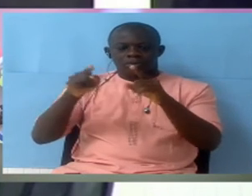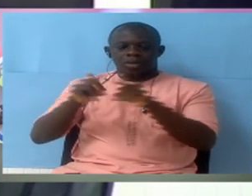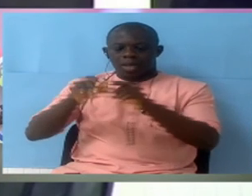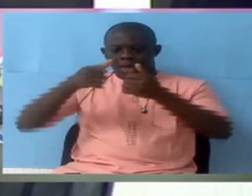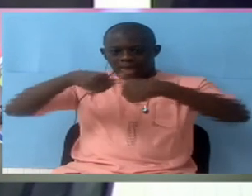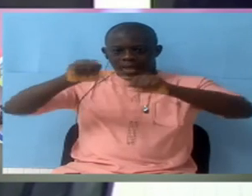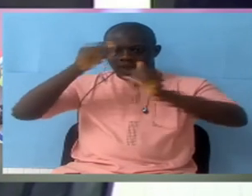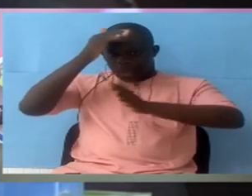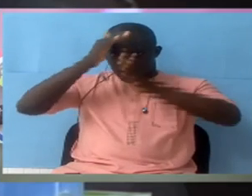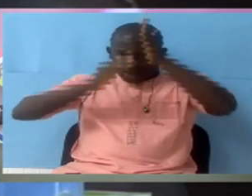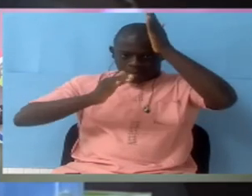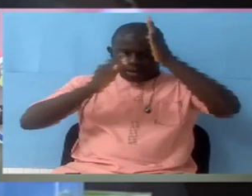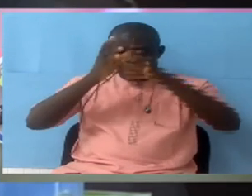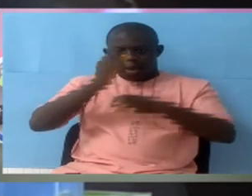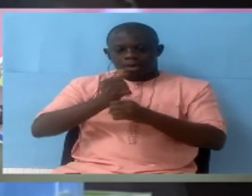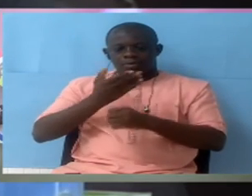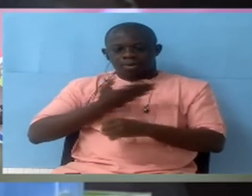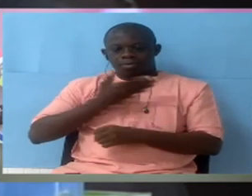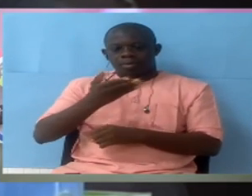bi